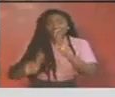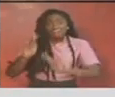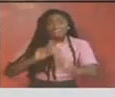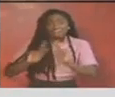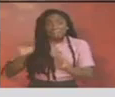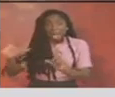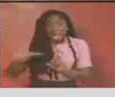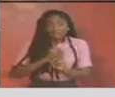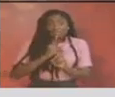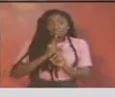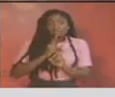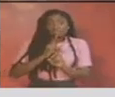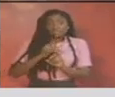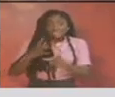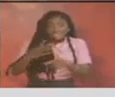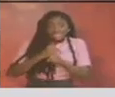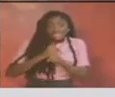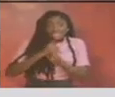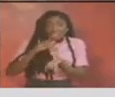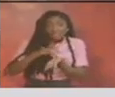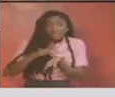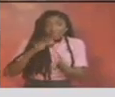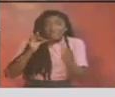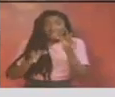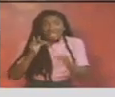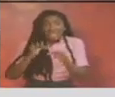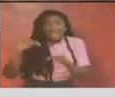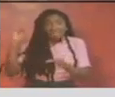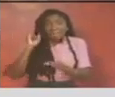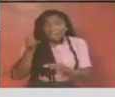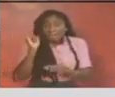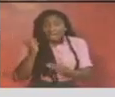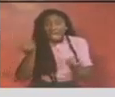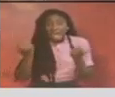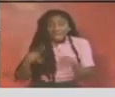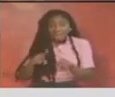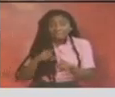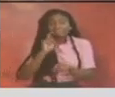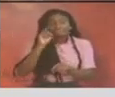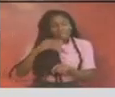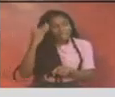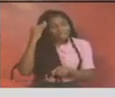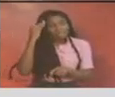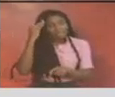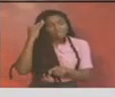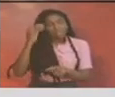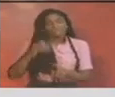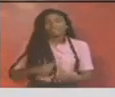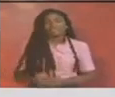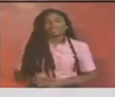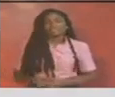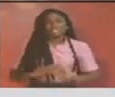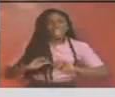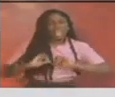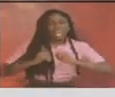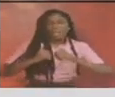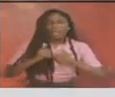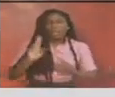different countries, particularly countries that would rely on their listing. Information on how the product is used is